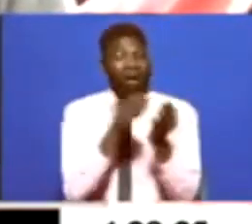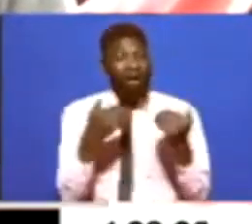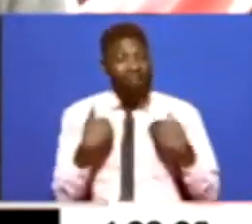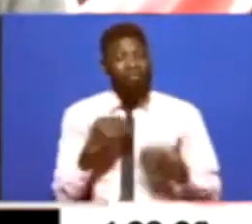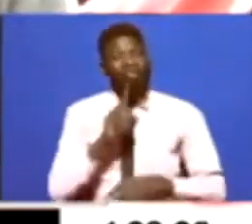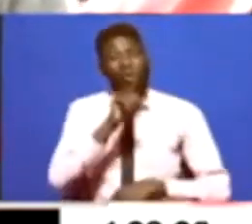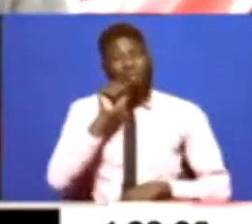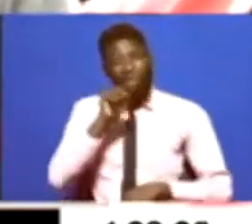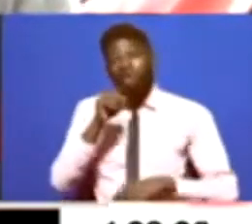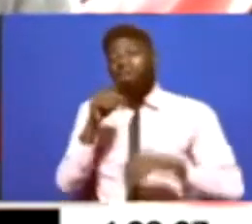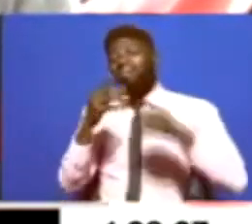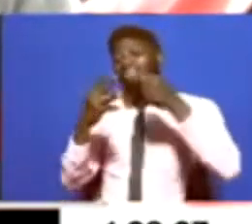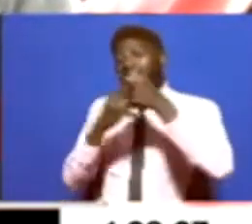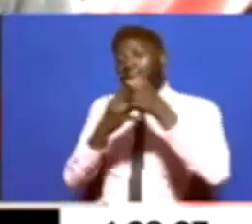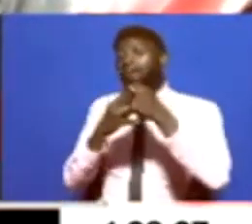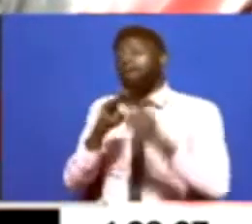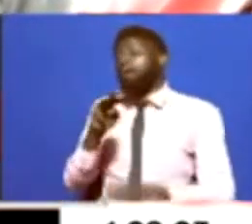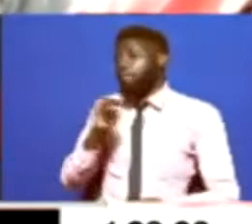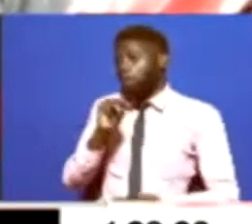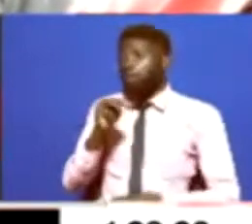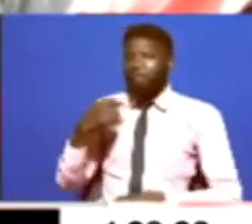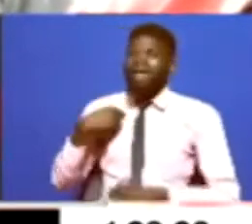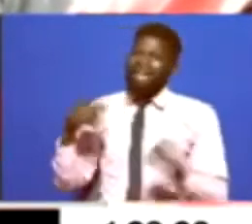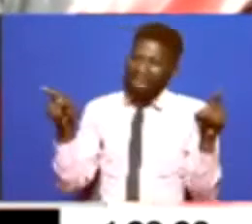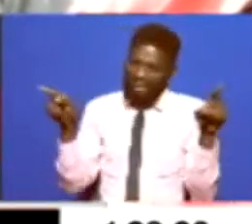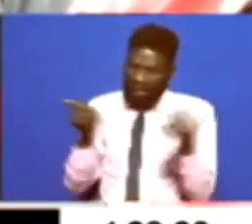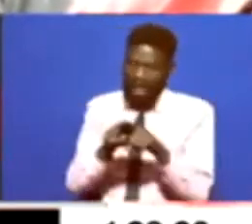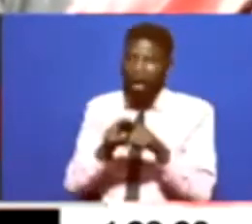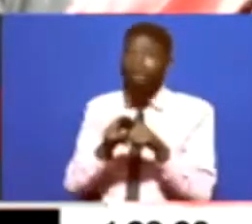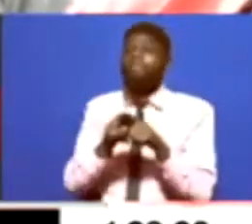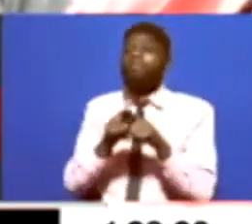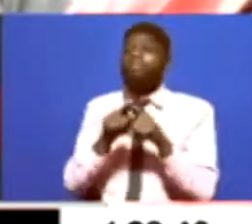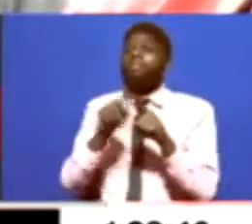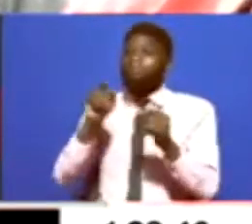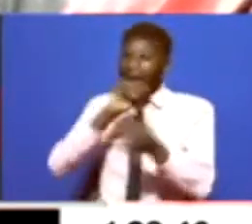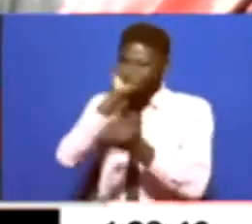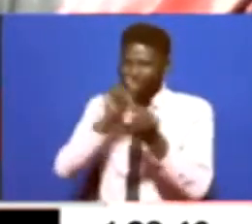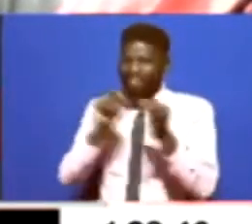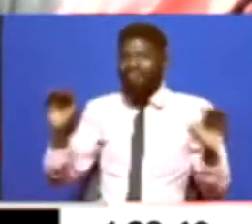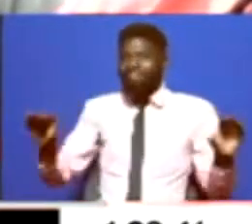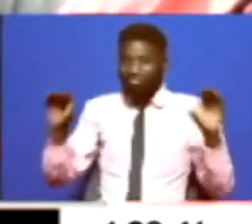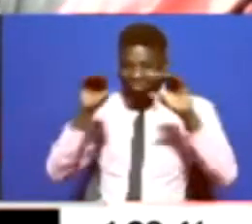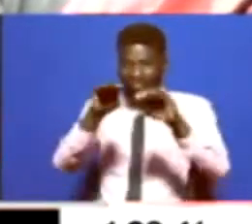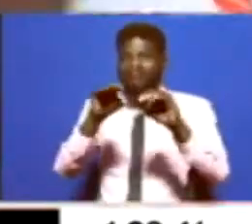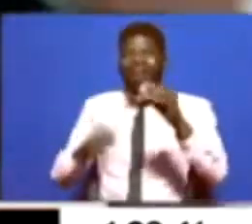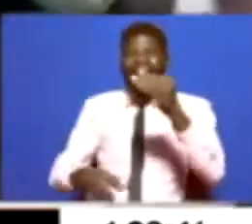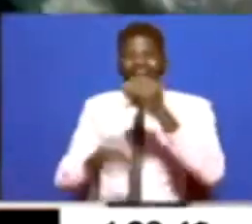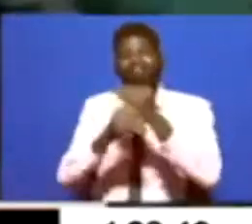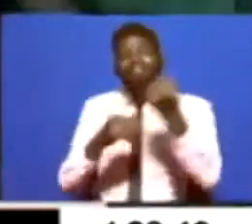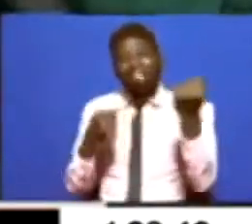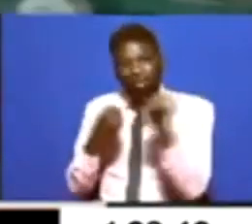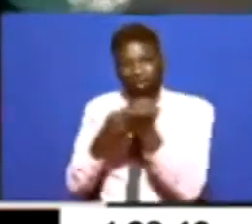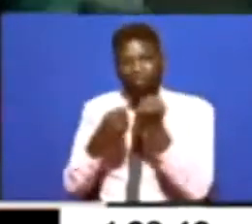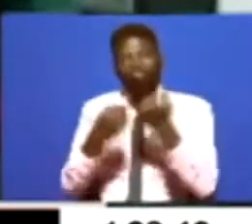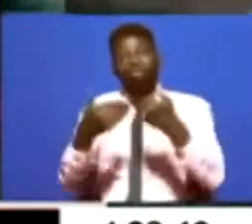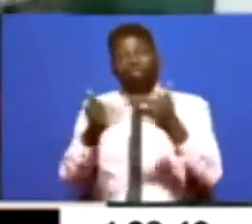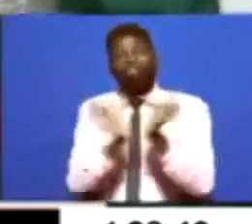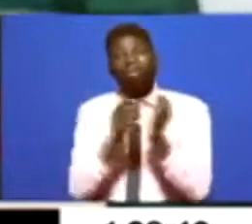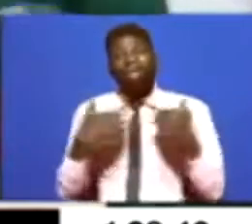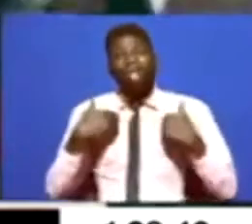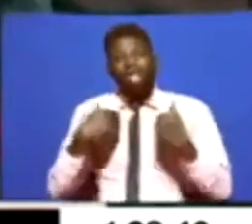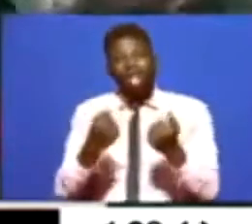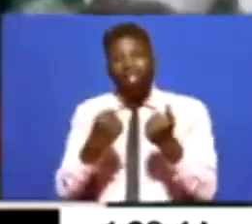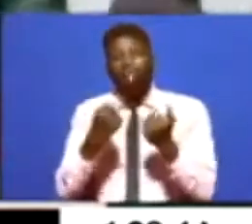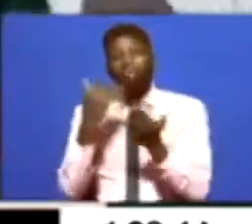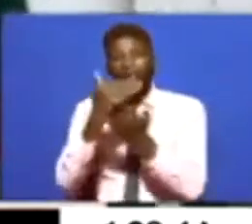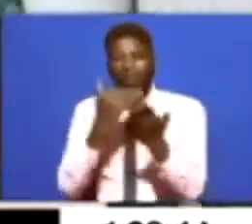funds for a shilling to support the CHV programs and activities in the county. Kimemia at the same